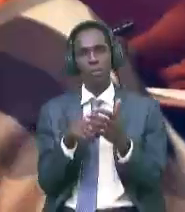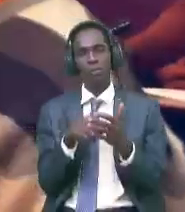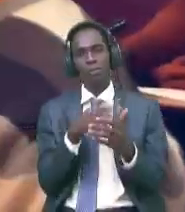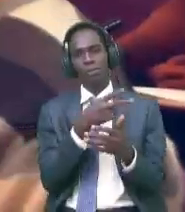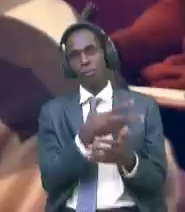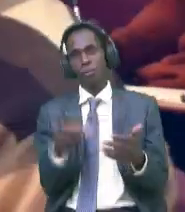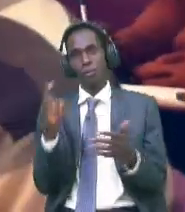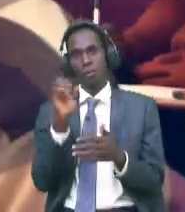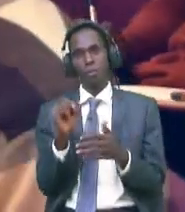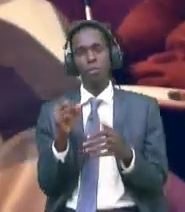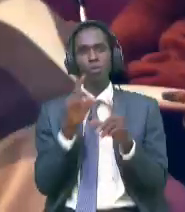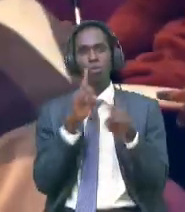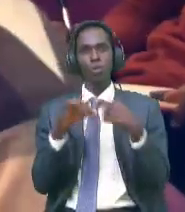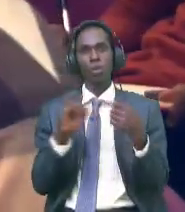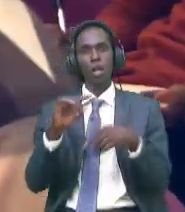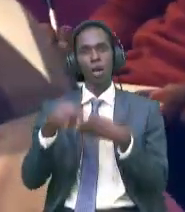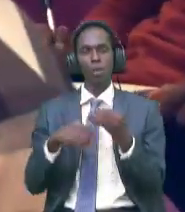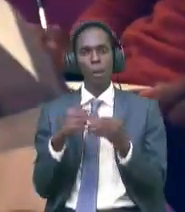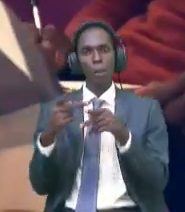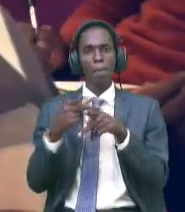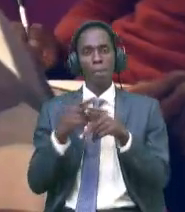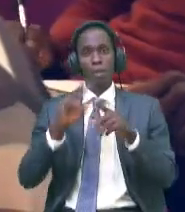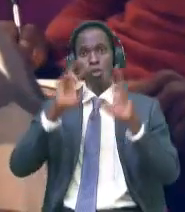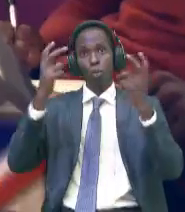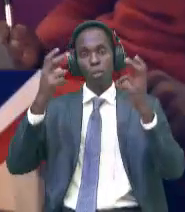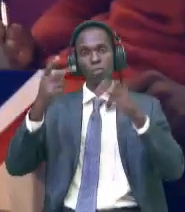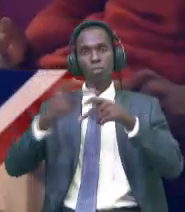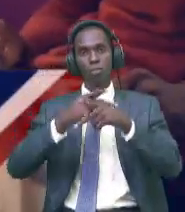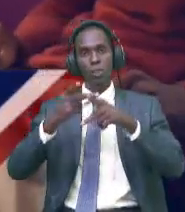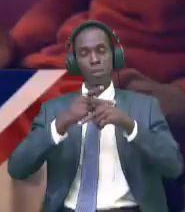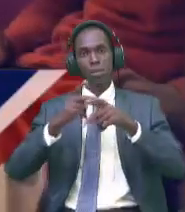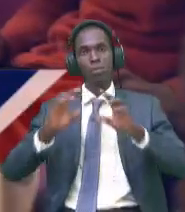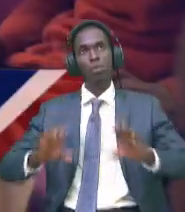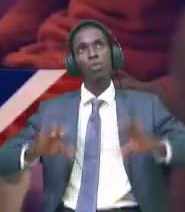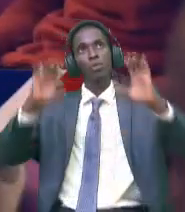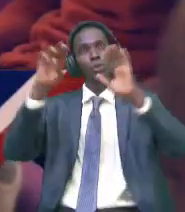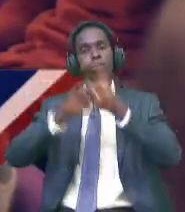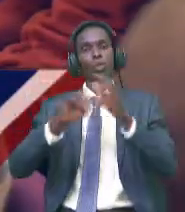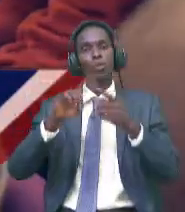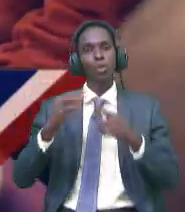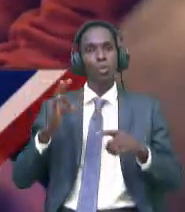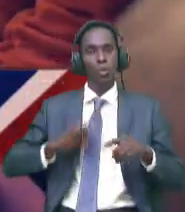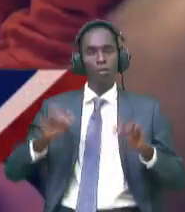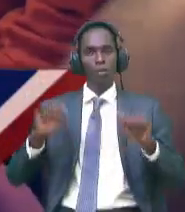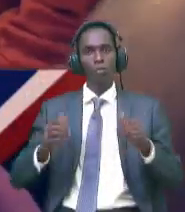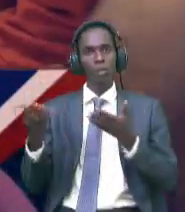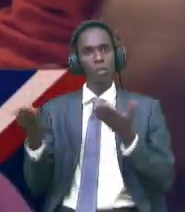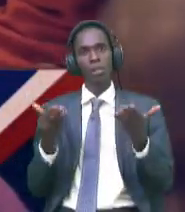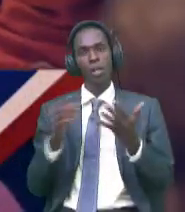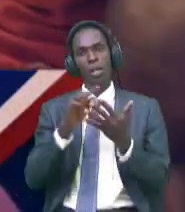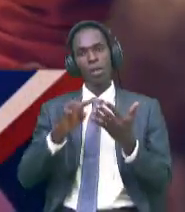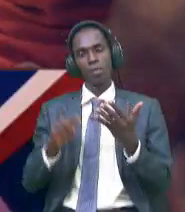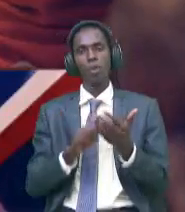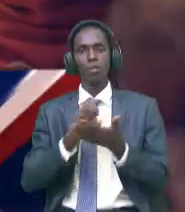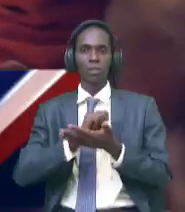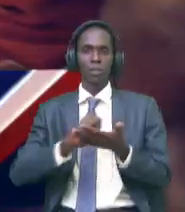talking about practical commitment to profitable service among